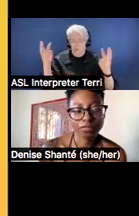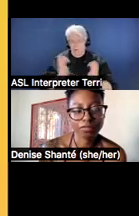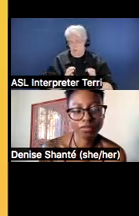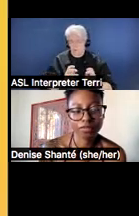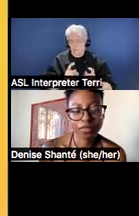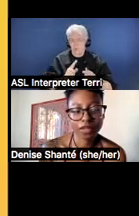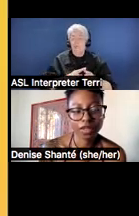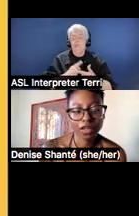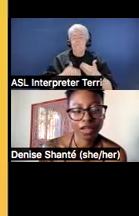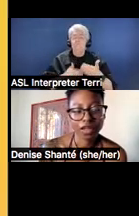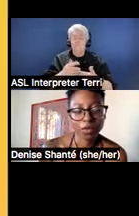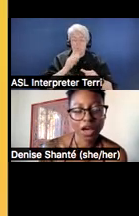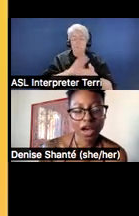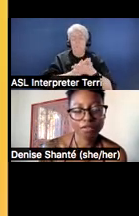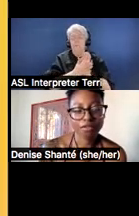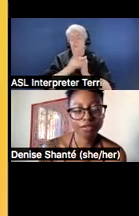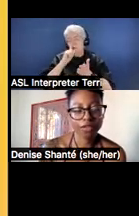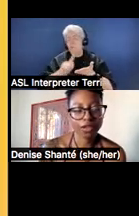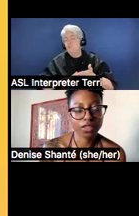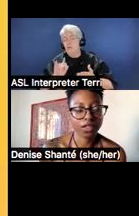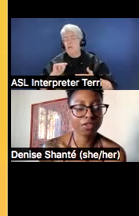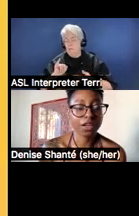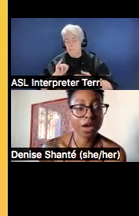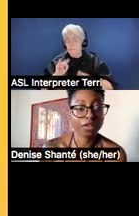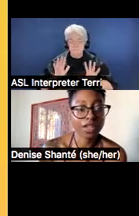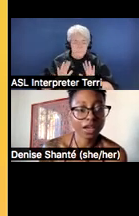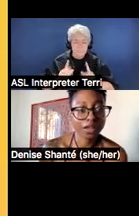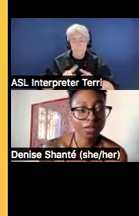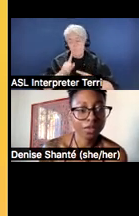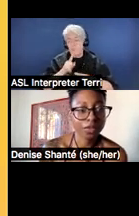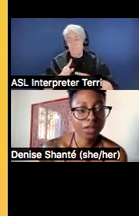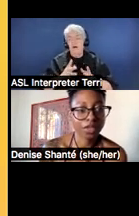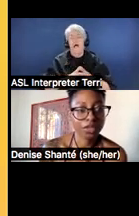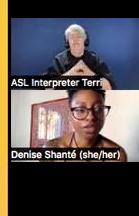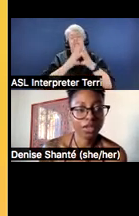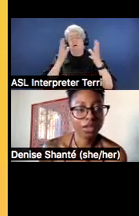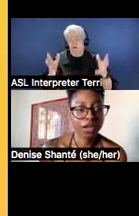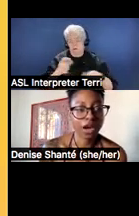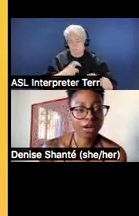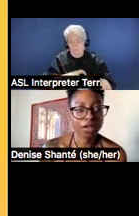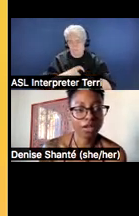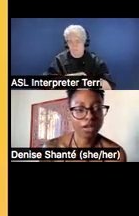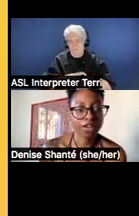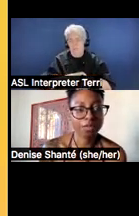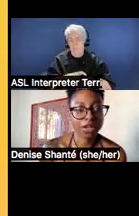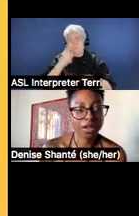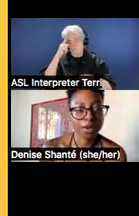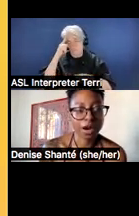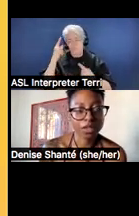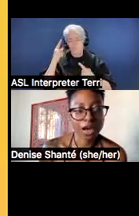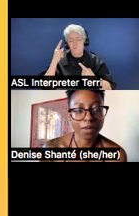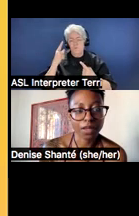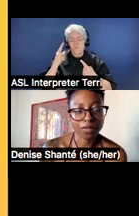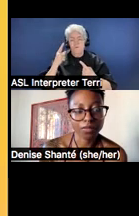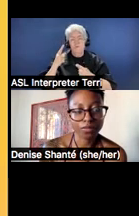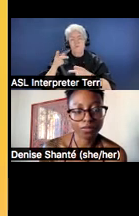check-in. We'll have a significant amount of time with our grief, money, and